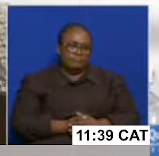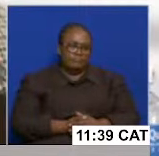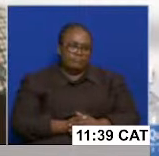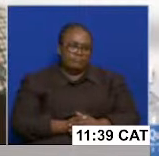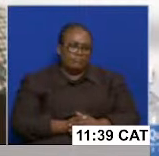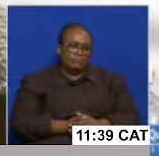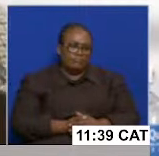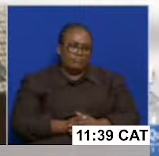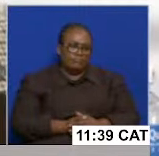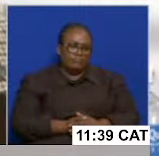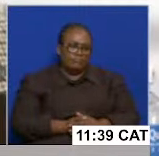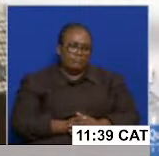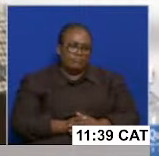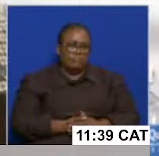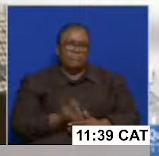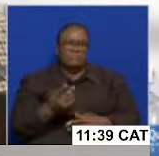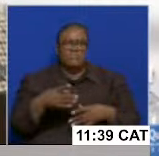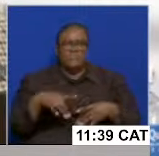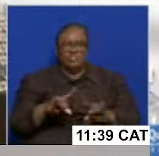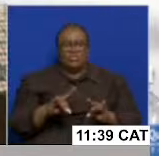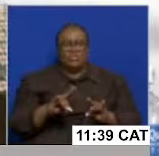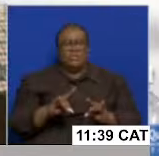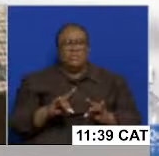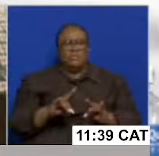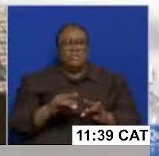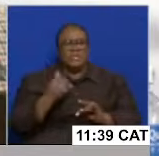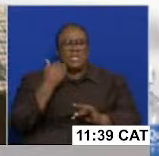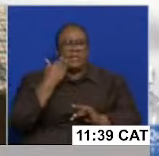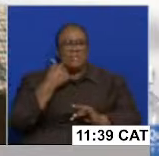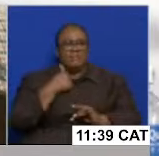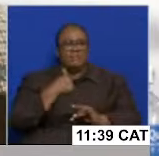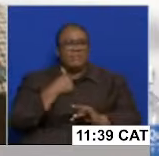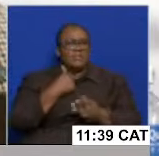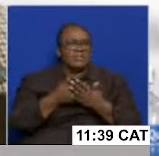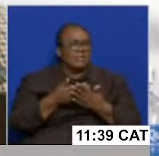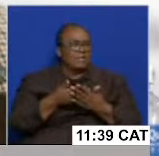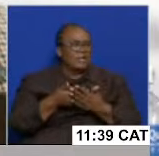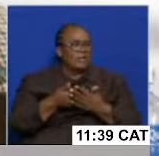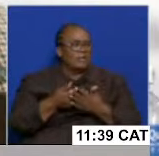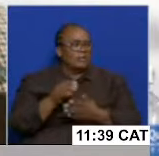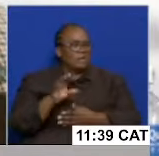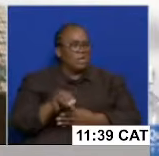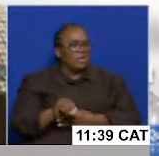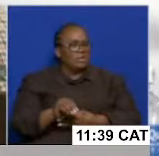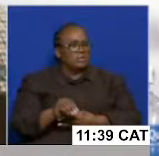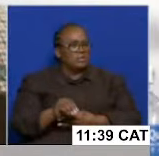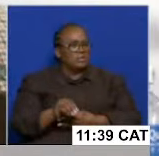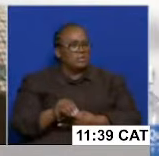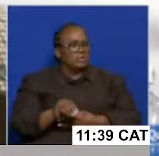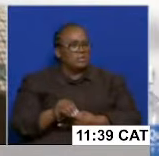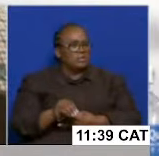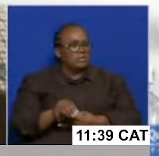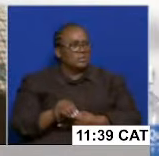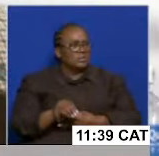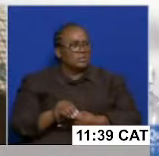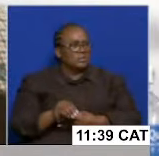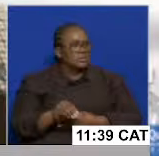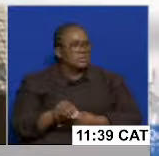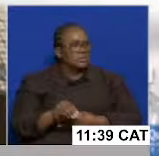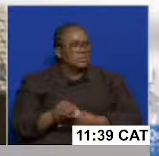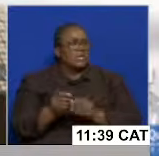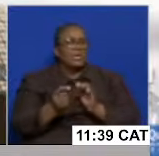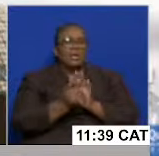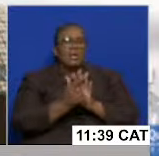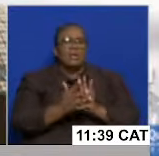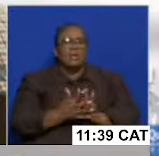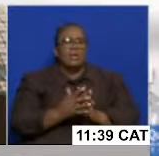Chairperson, if I might request our attorneys to please hand up a statement that